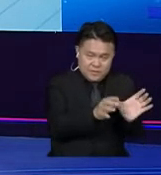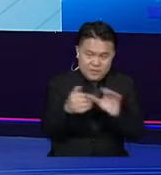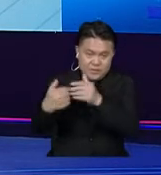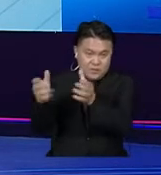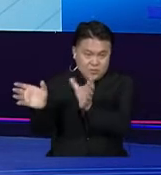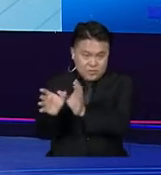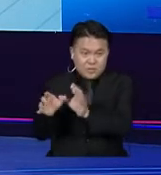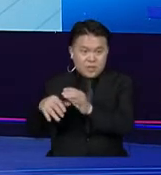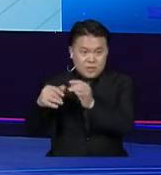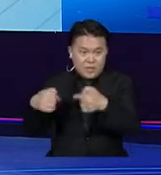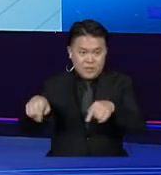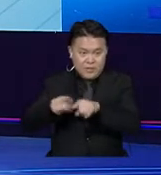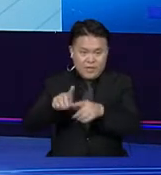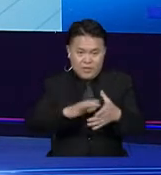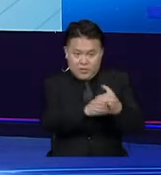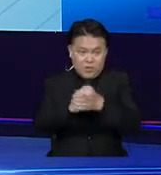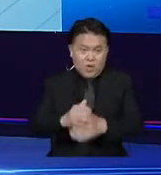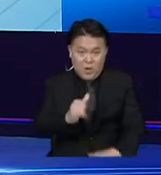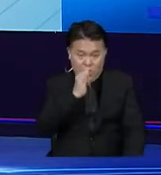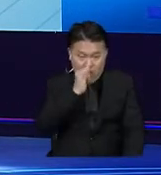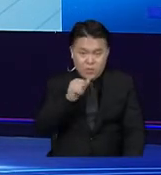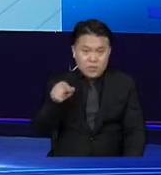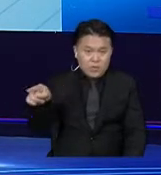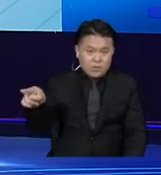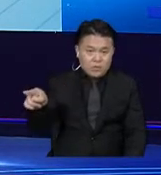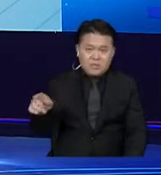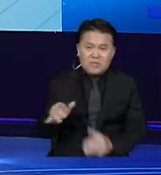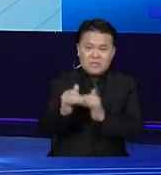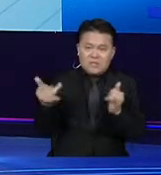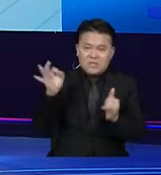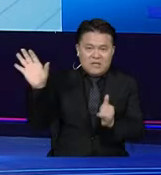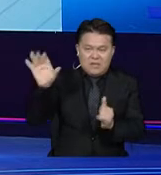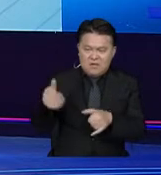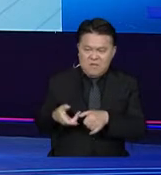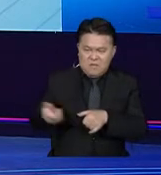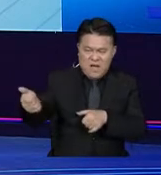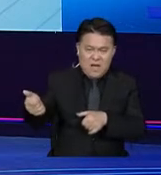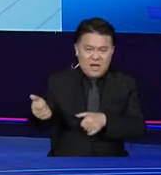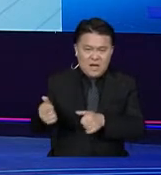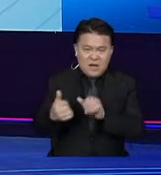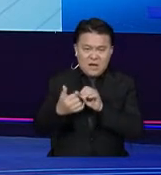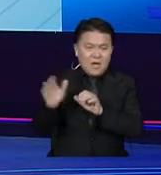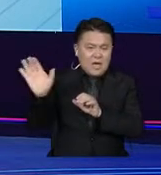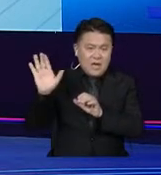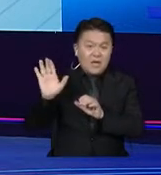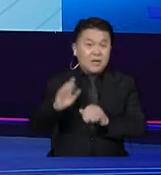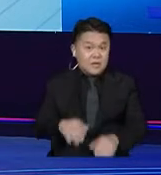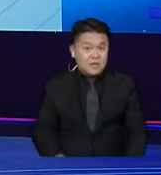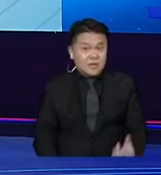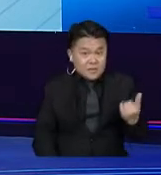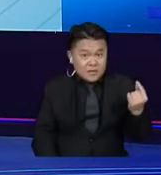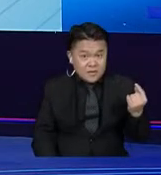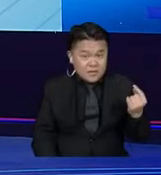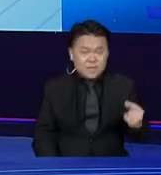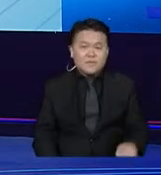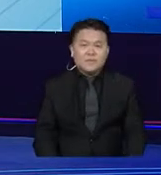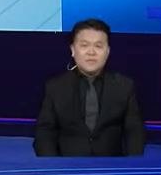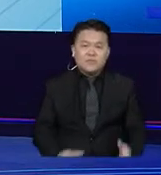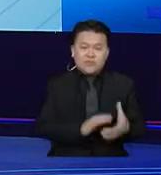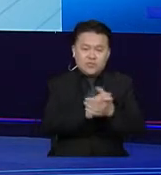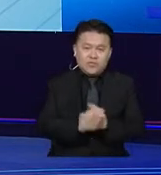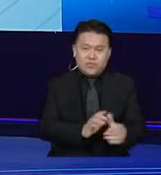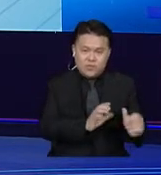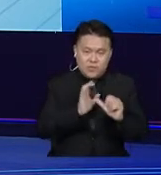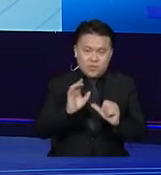maintain true friendships with those from the other groups. Through these friendships, we can create interdependence. And interdependence